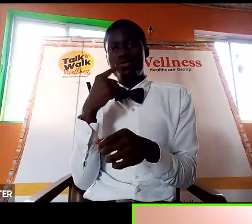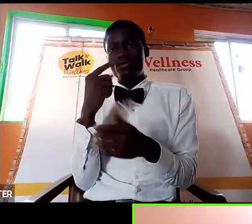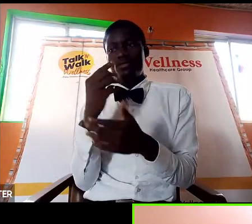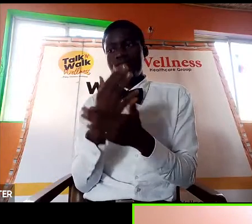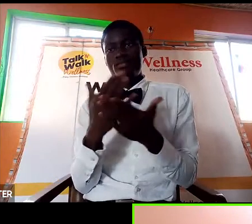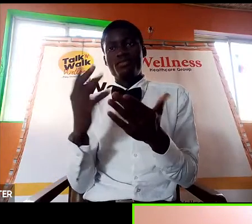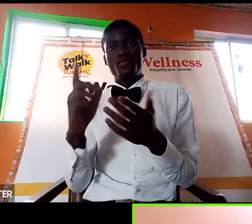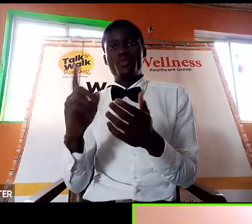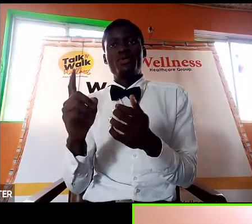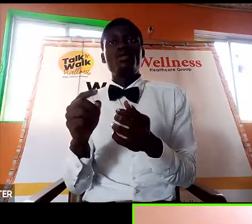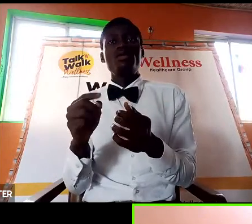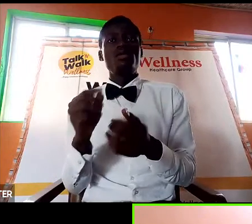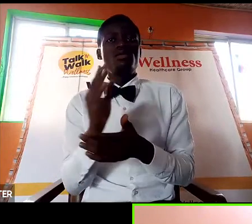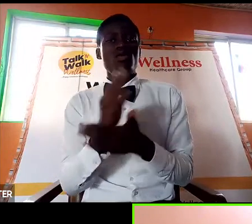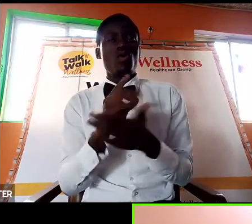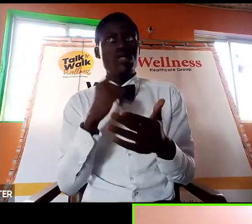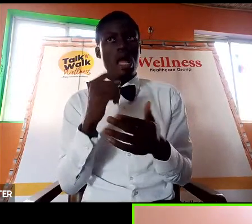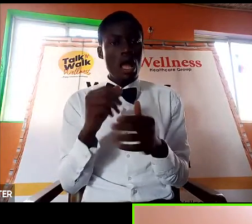match. So